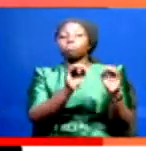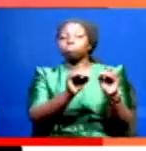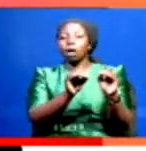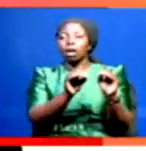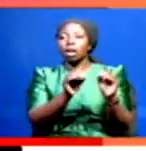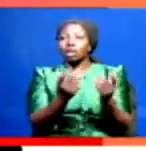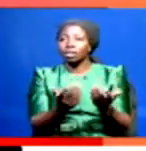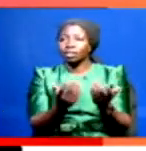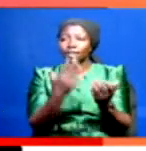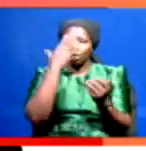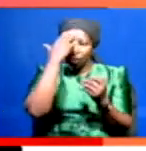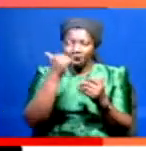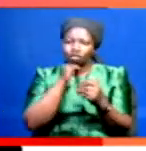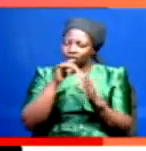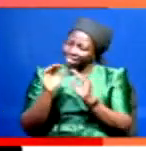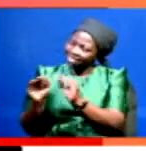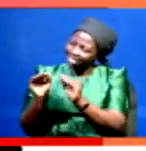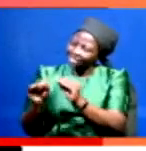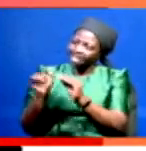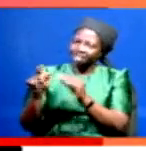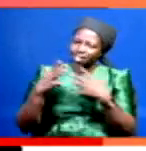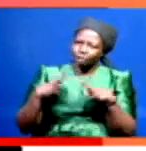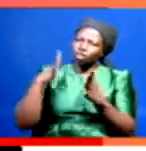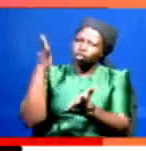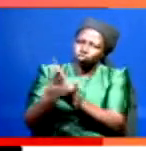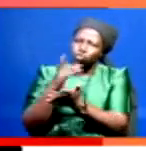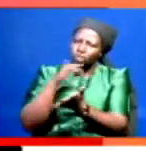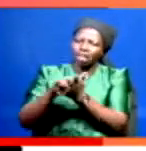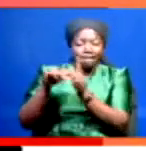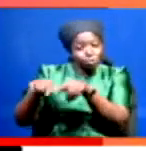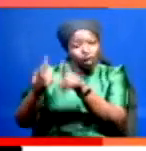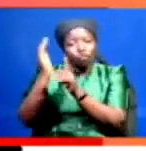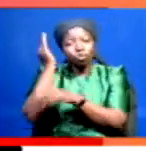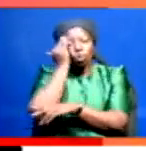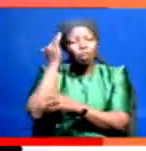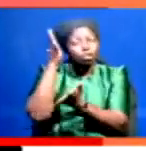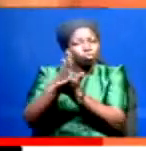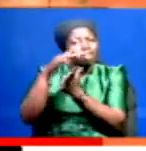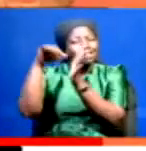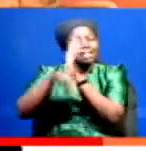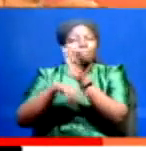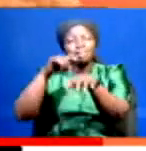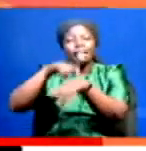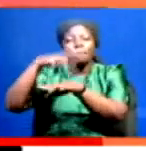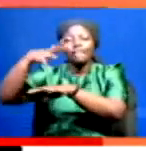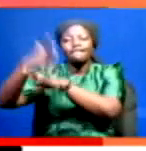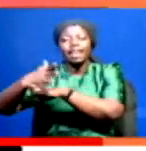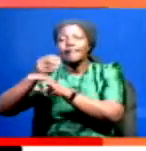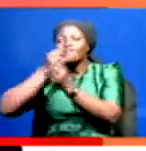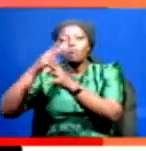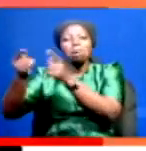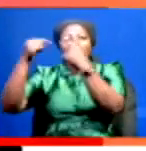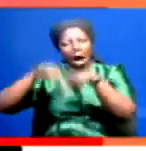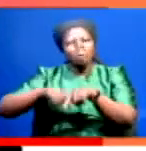we teach them the truth so that they know the truth so much that when the fake comes, they can